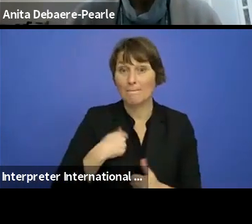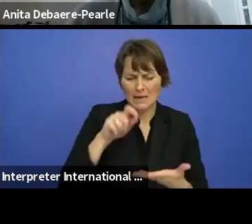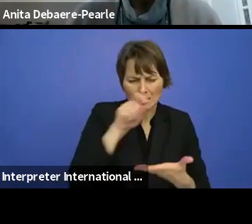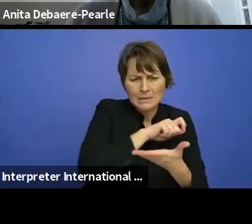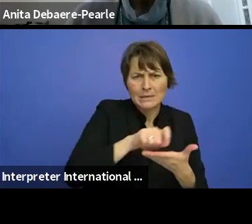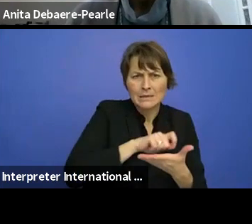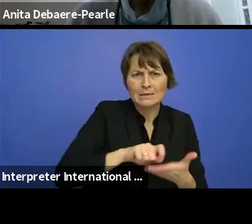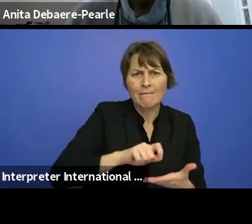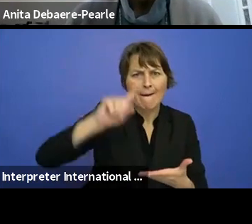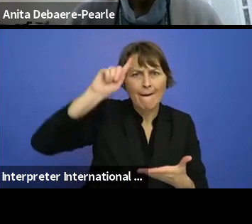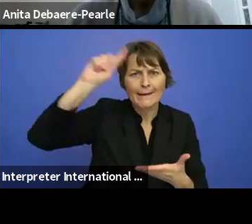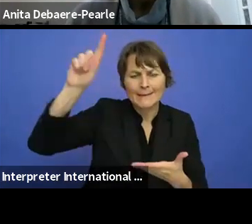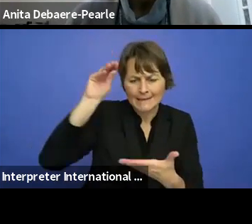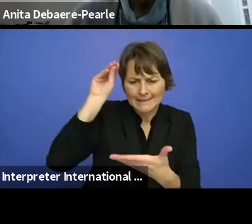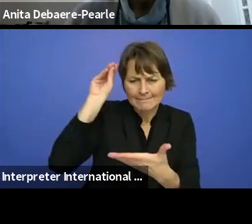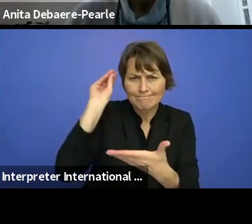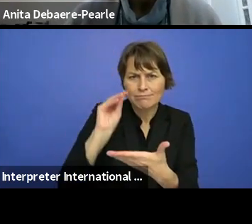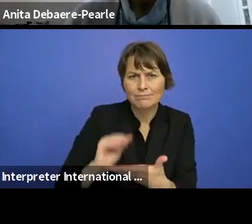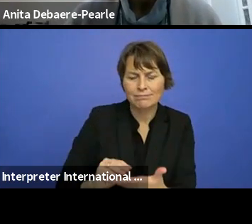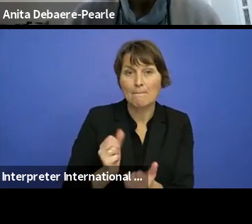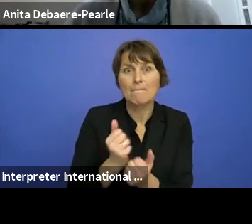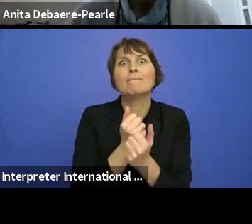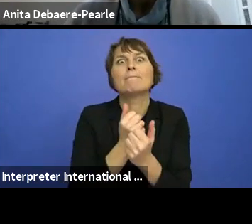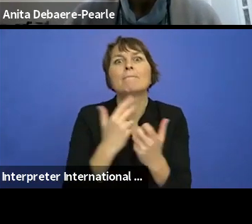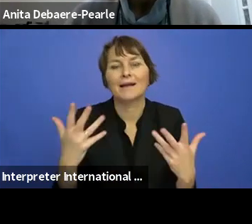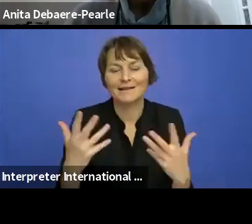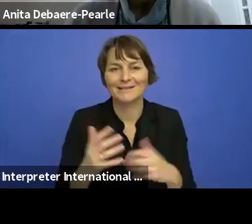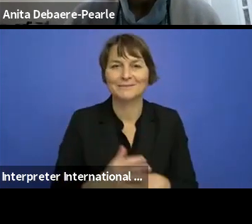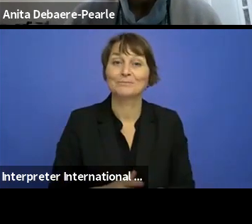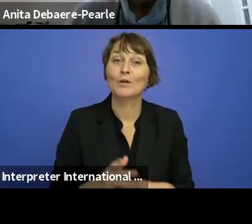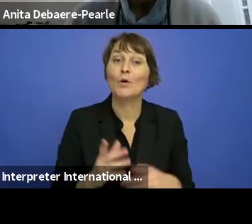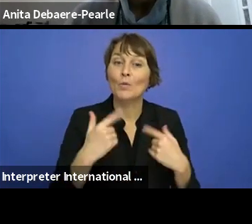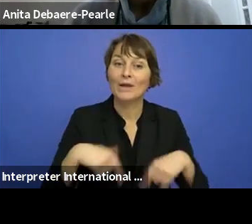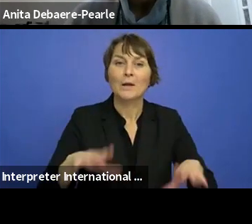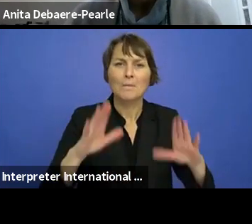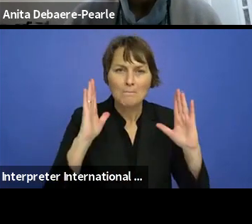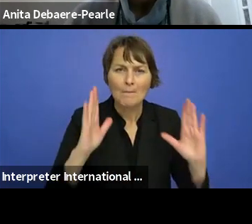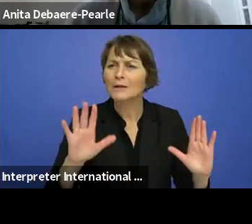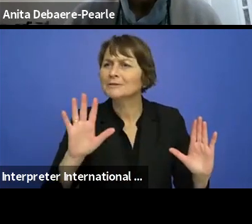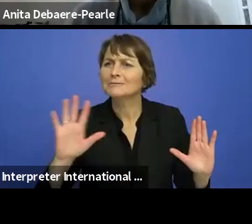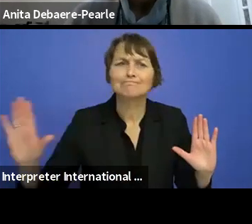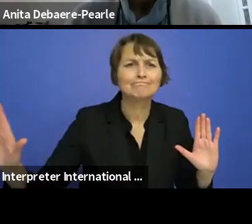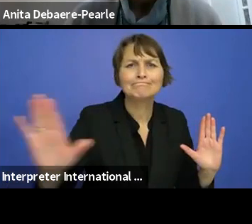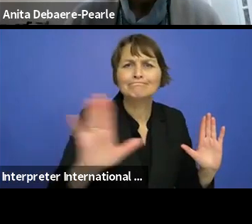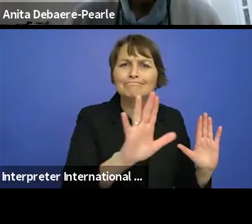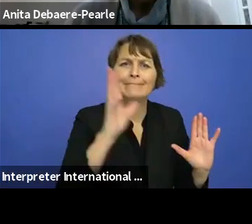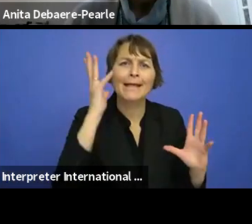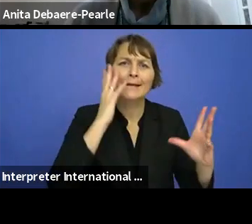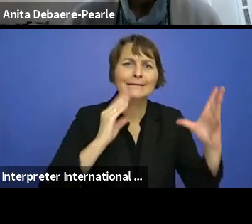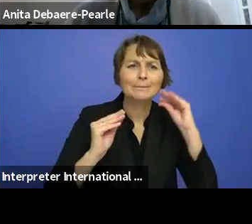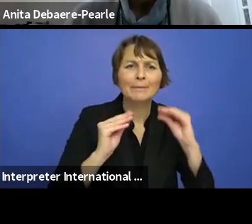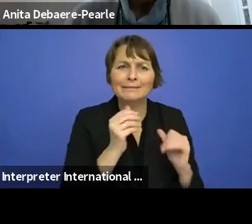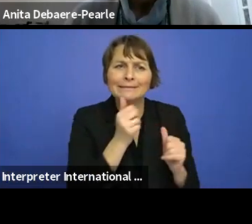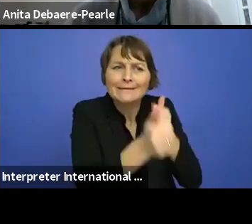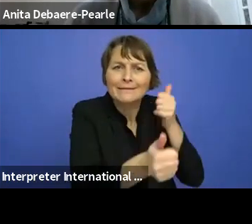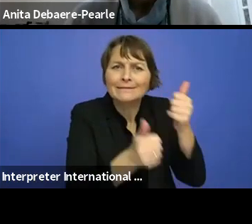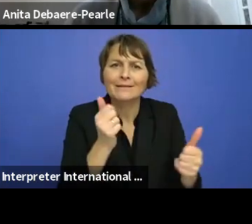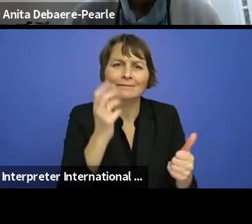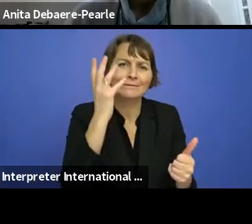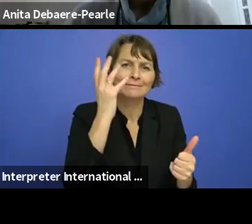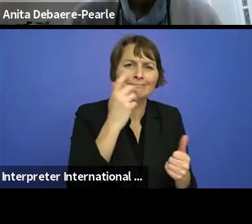very interesting and very simple. So we have to hear from the experience of the artists, technicians,